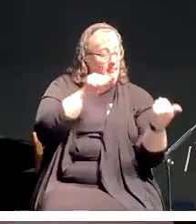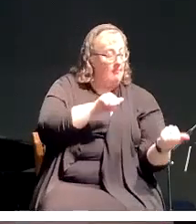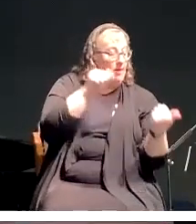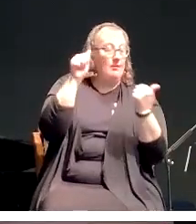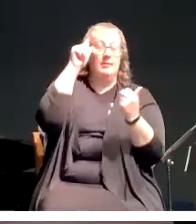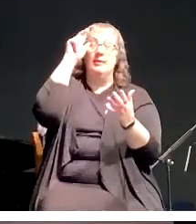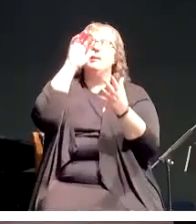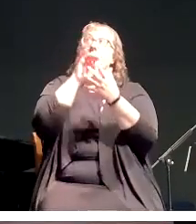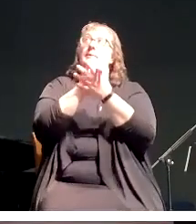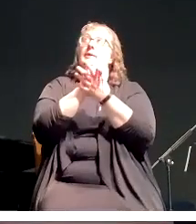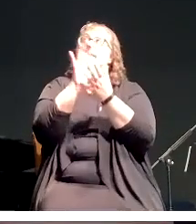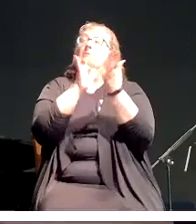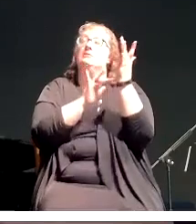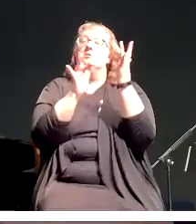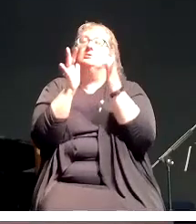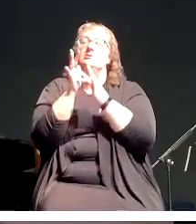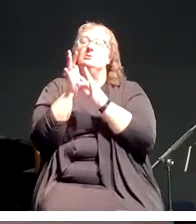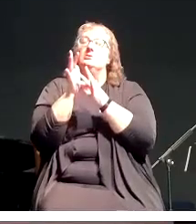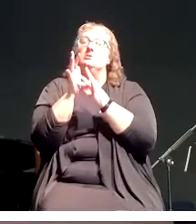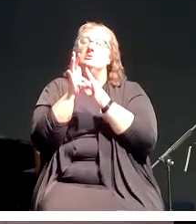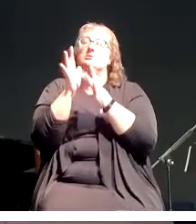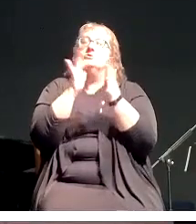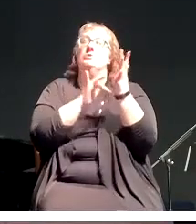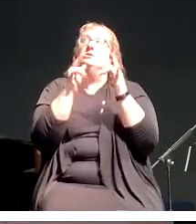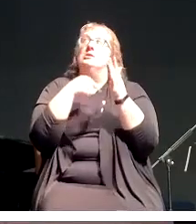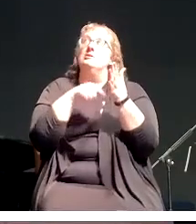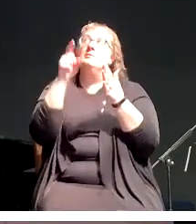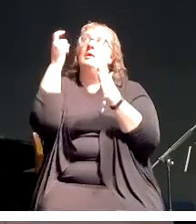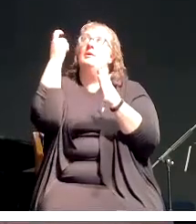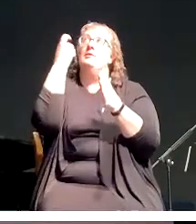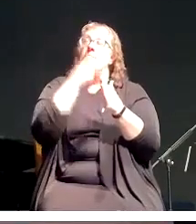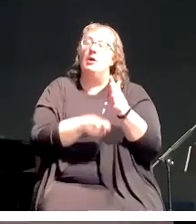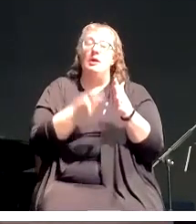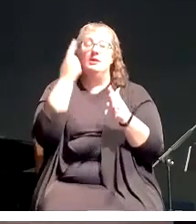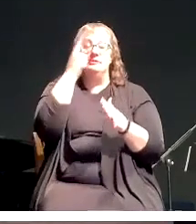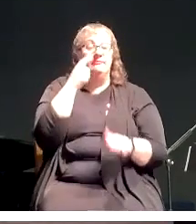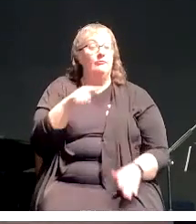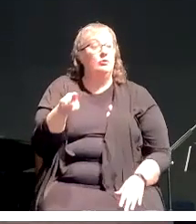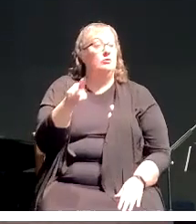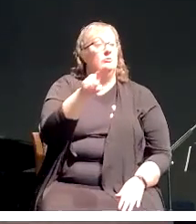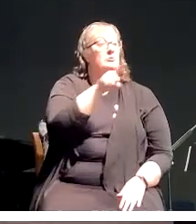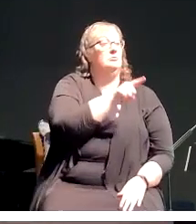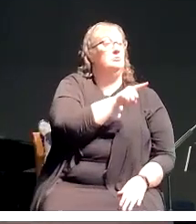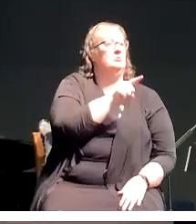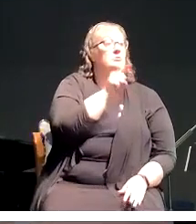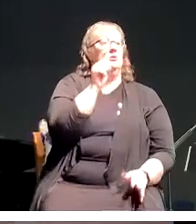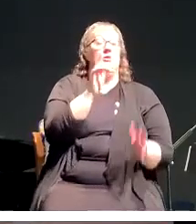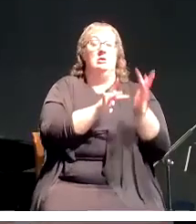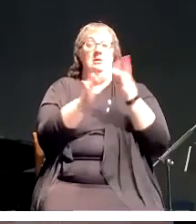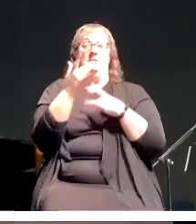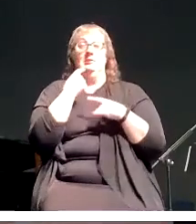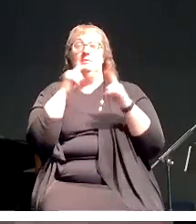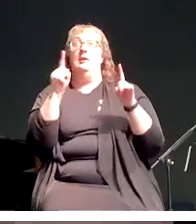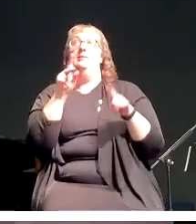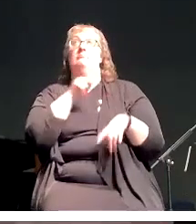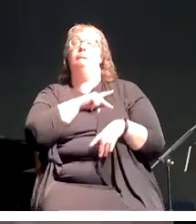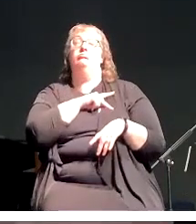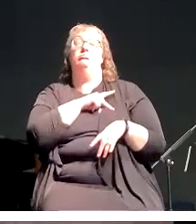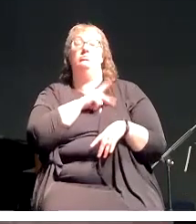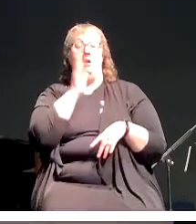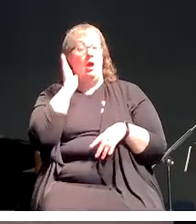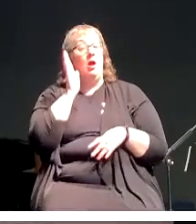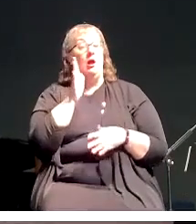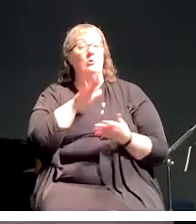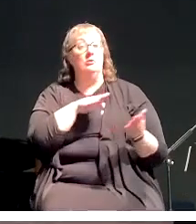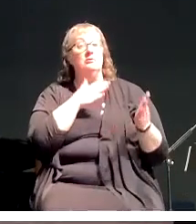belief of Jesus. It's because Jesus paid the price for you. Jesus said, personally, I will